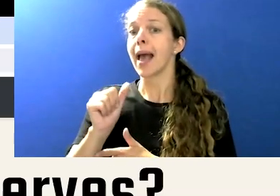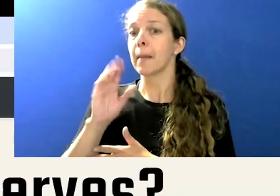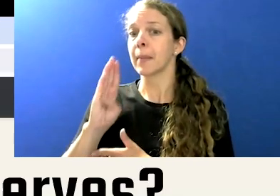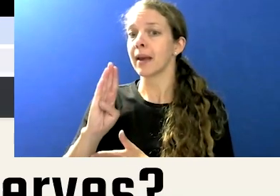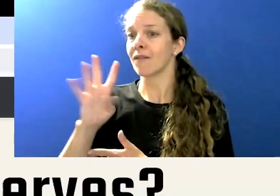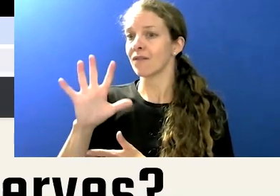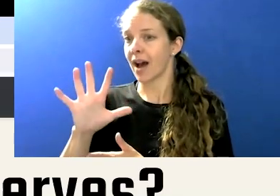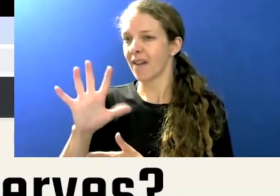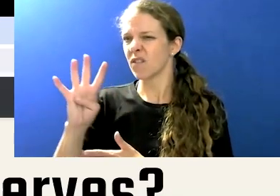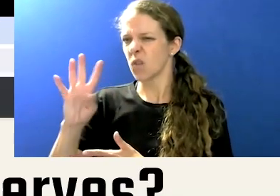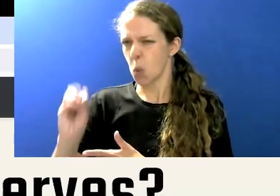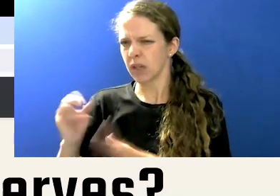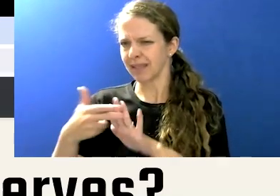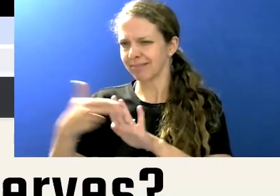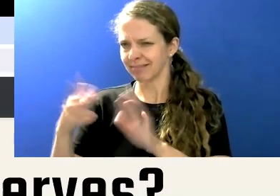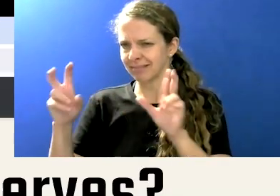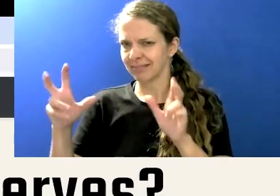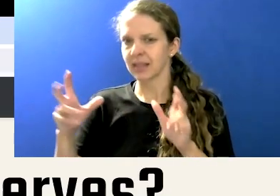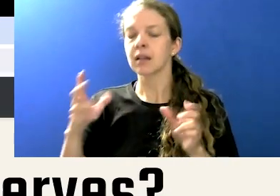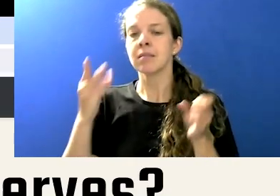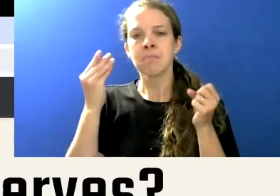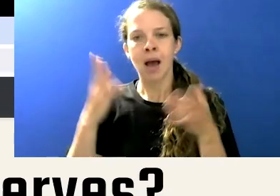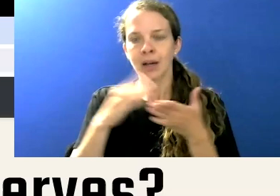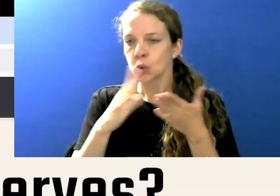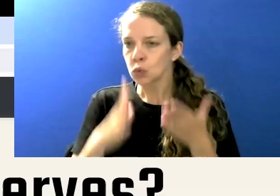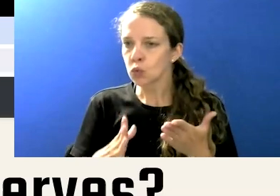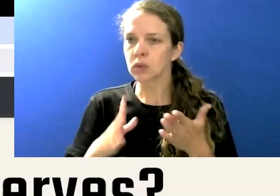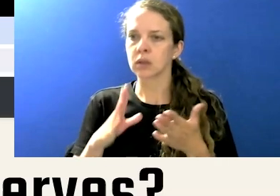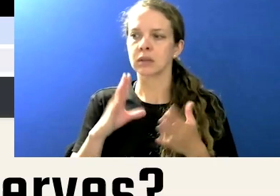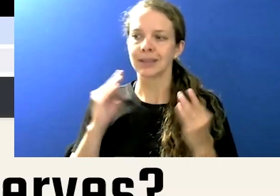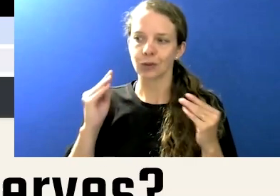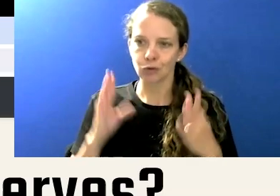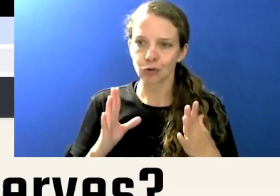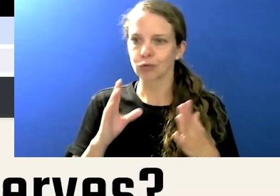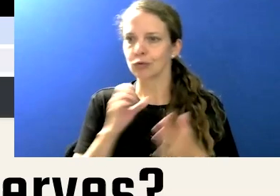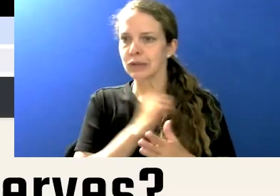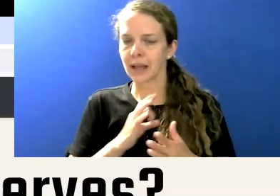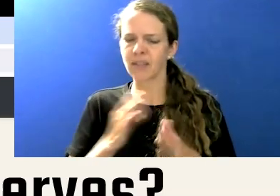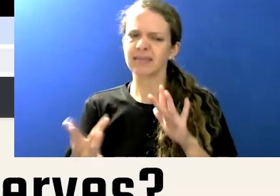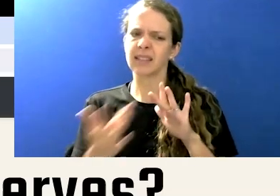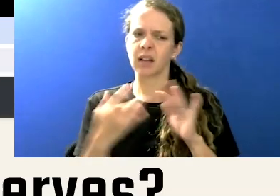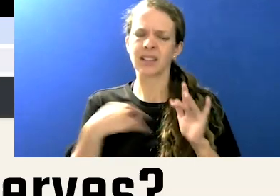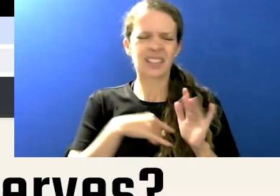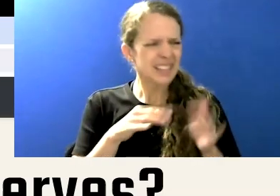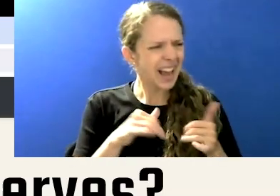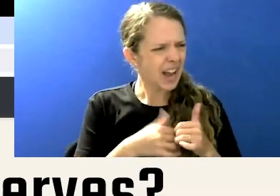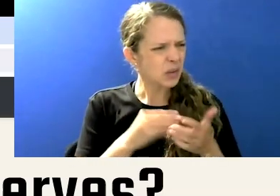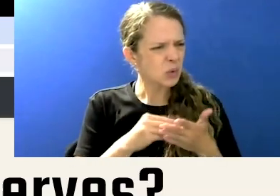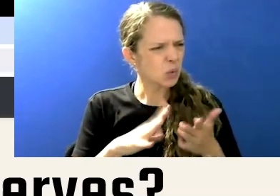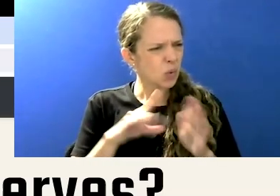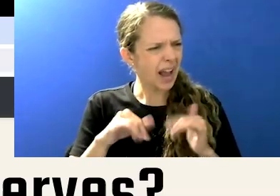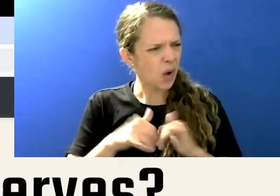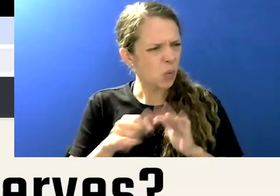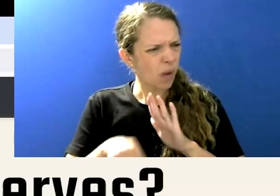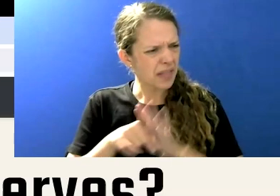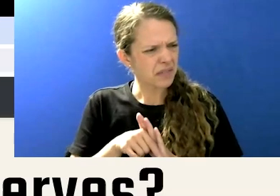So a lot of students and even some faculty and staff and they have reached out to us and said, oh, how do the students qualify? Or even